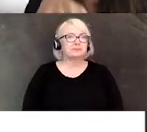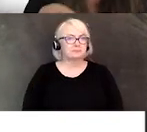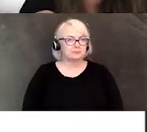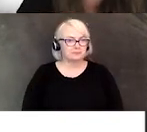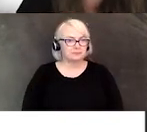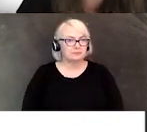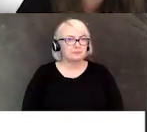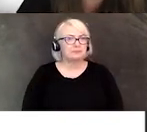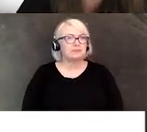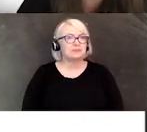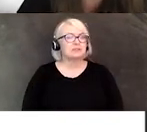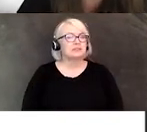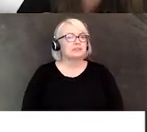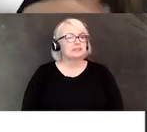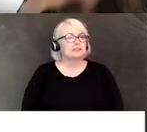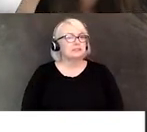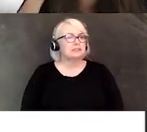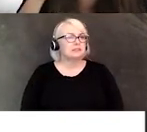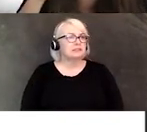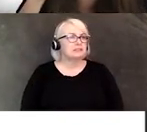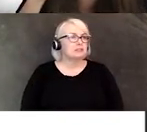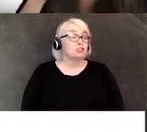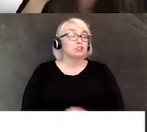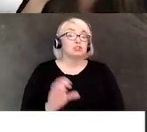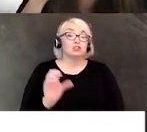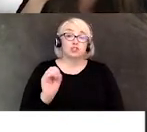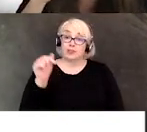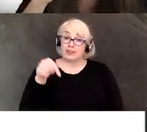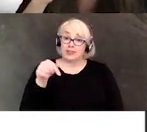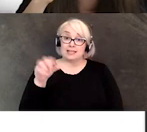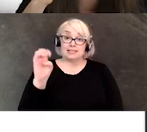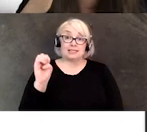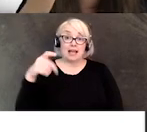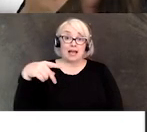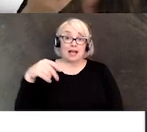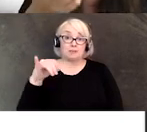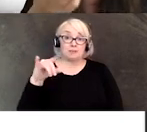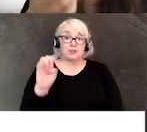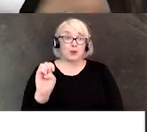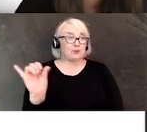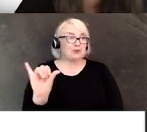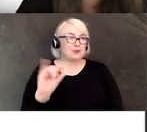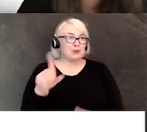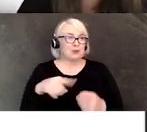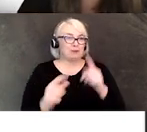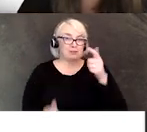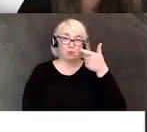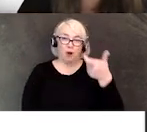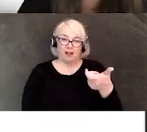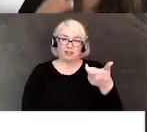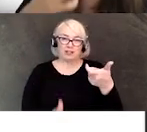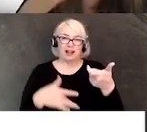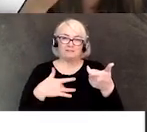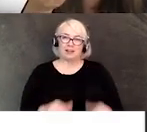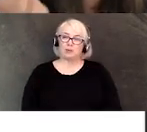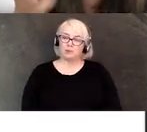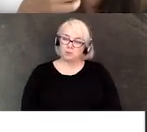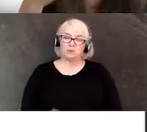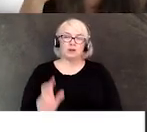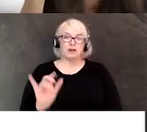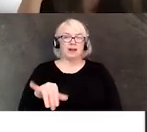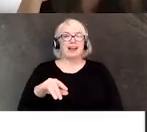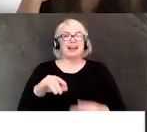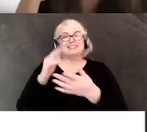so this episode too, um, when I was watching it, I was like, man. Um, and it's, it's funny that you mentioned, um, the twilight zone, Peter